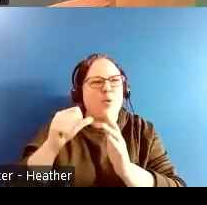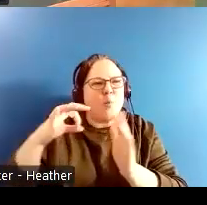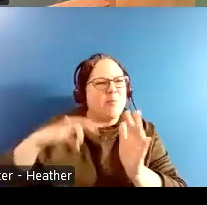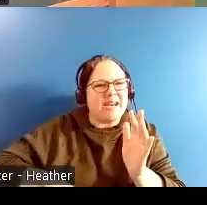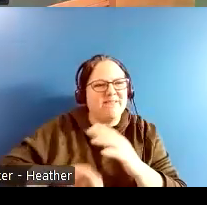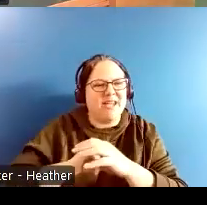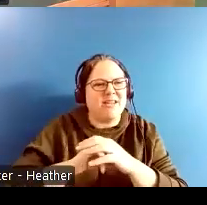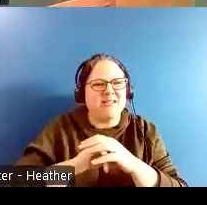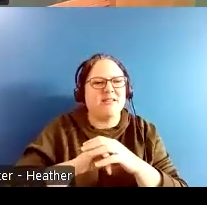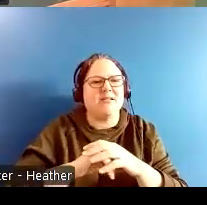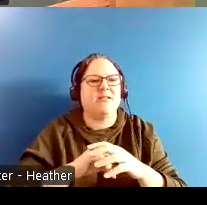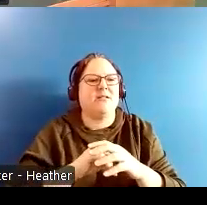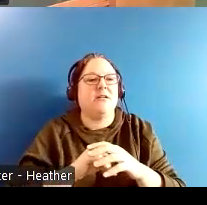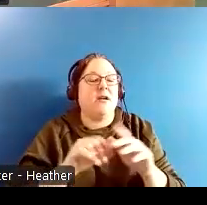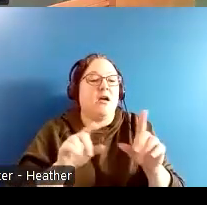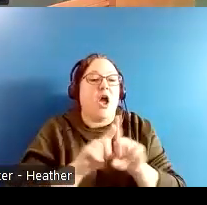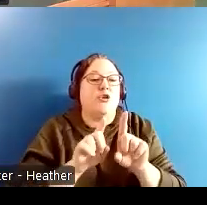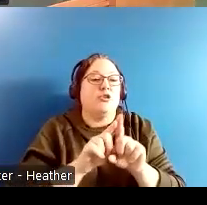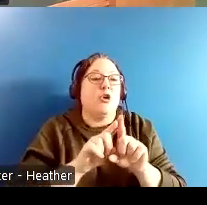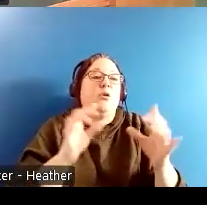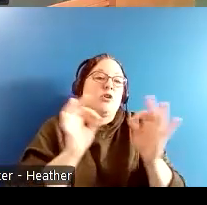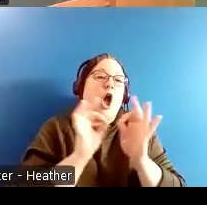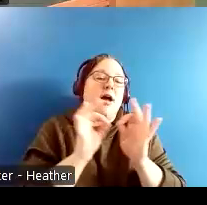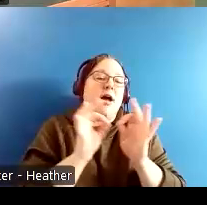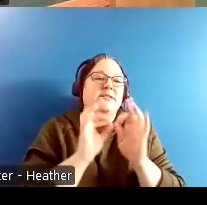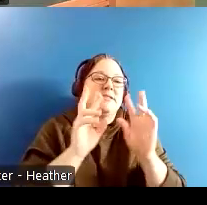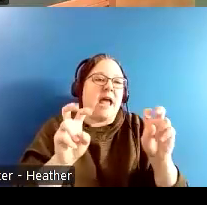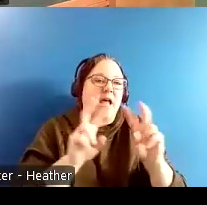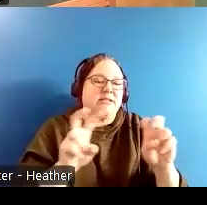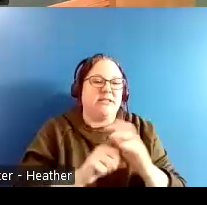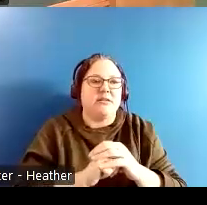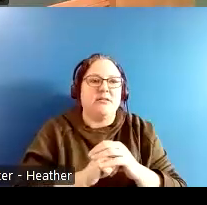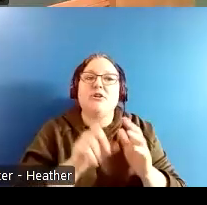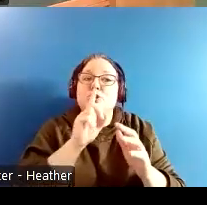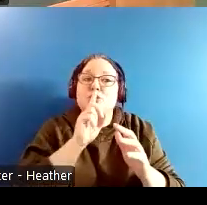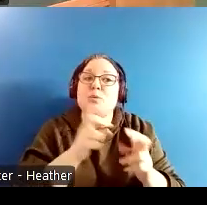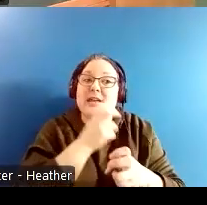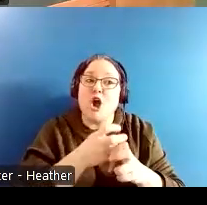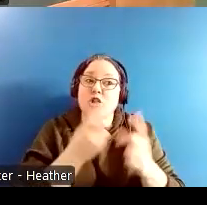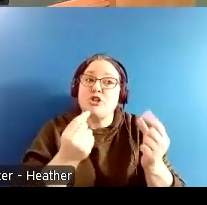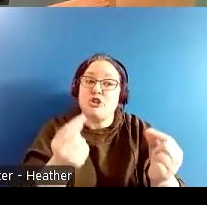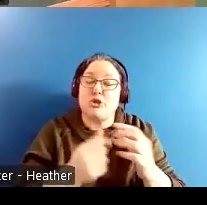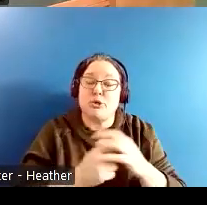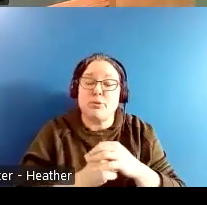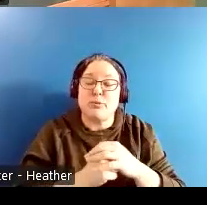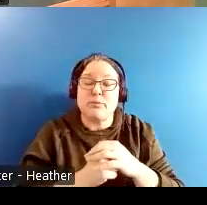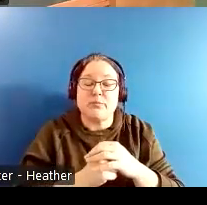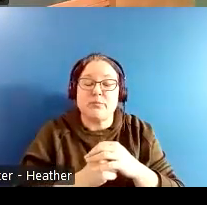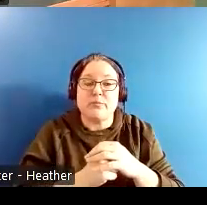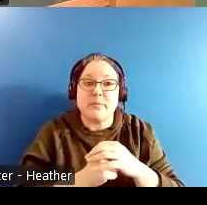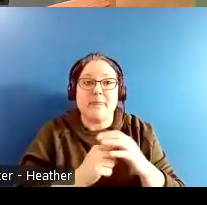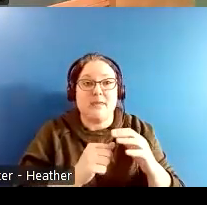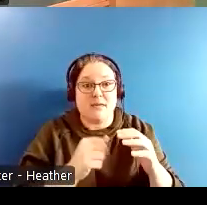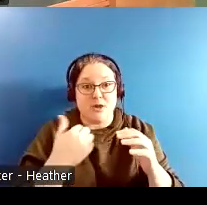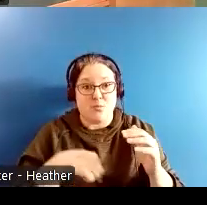of co-treatments, and finally, cost effectiveness analyses. Those are very, very hard to do. The one we